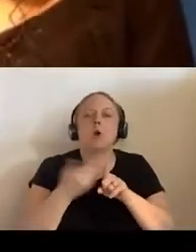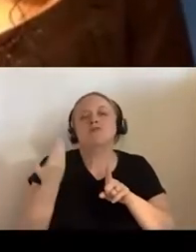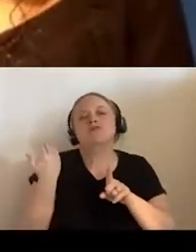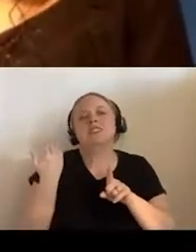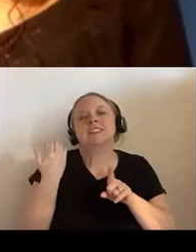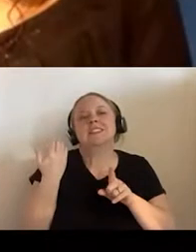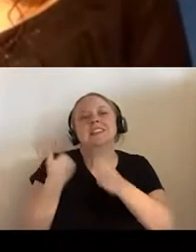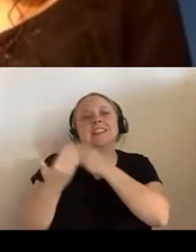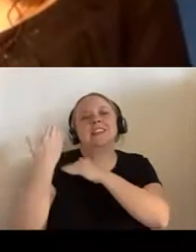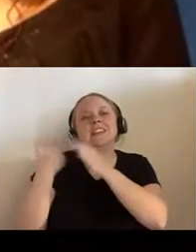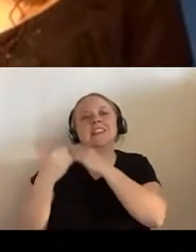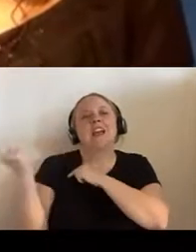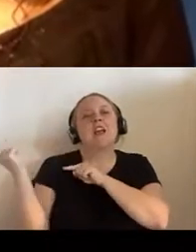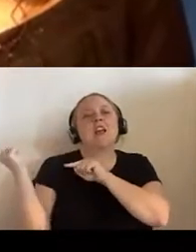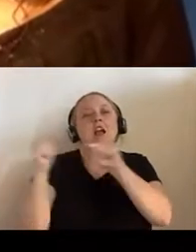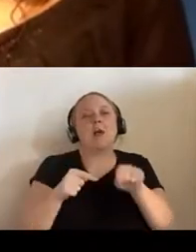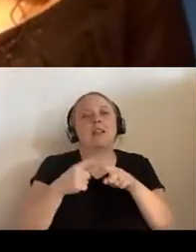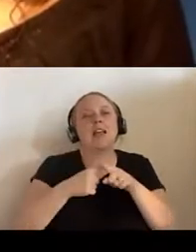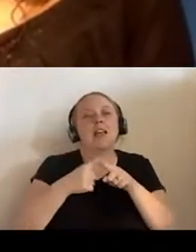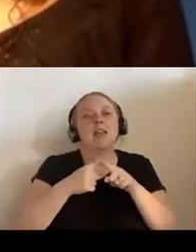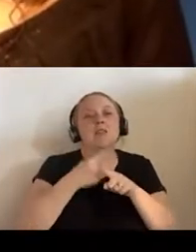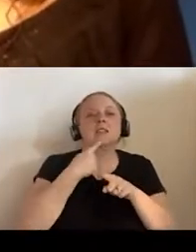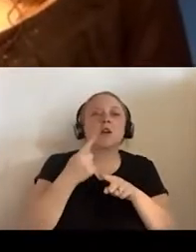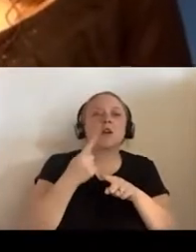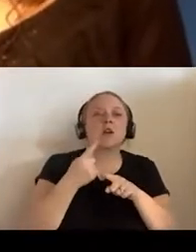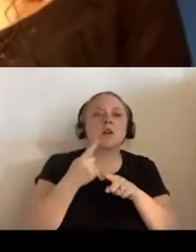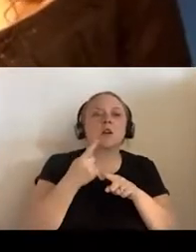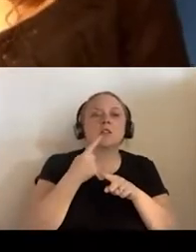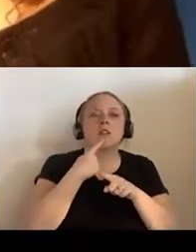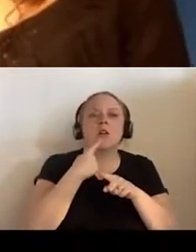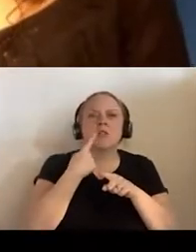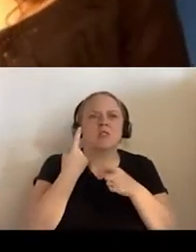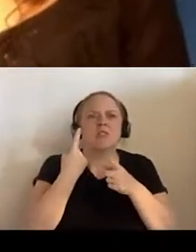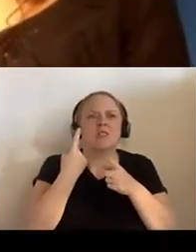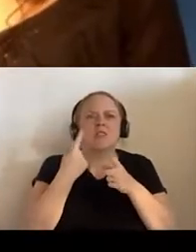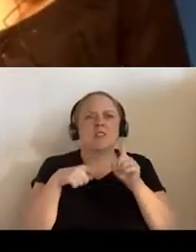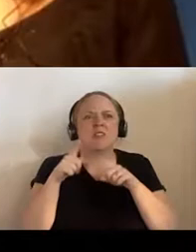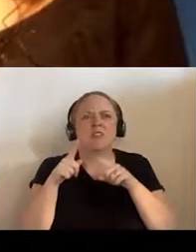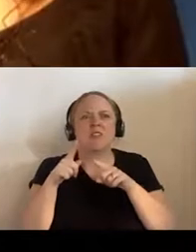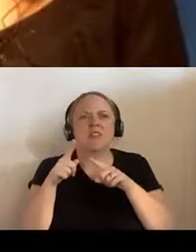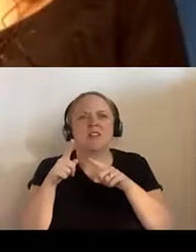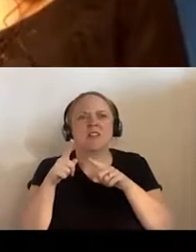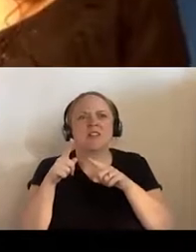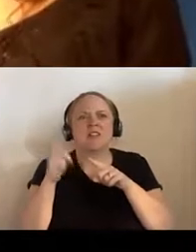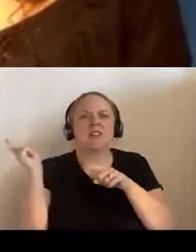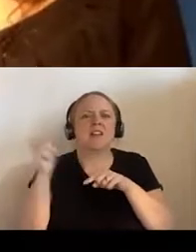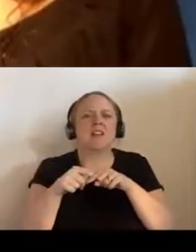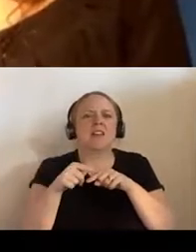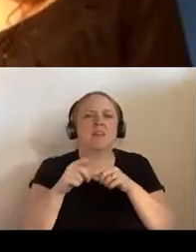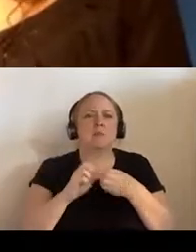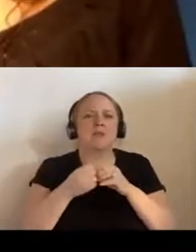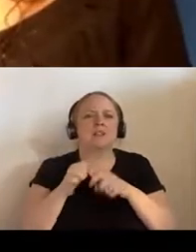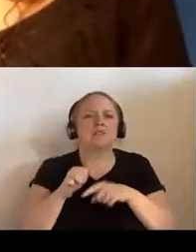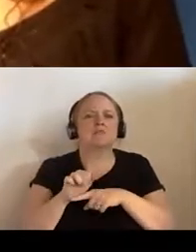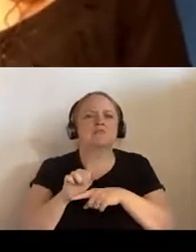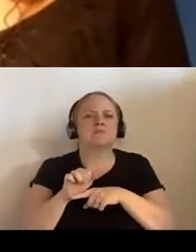they'd come to England and they'd been told all sorts of nonsense about white coming from Jamaica, and they'd had to build a resilience about them